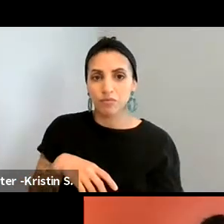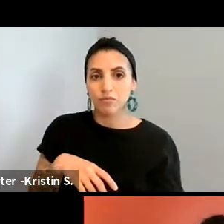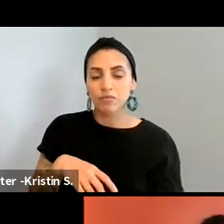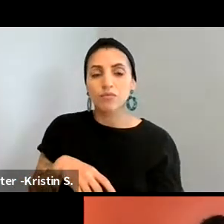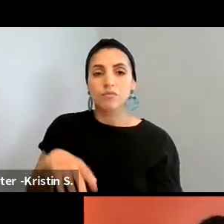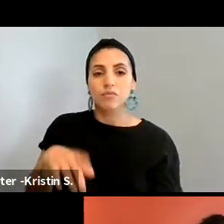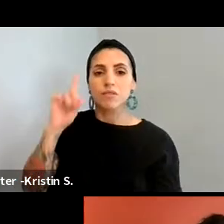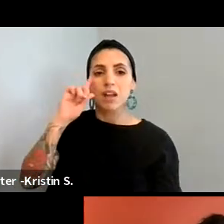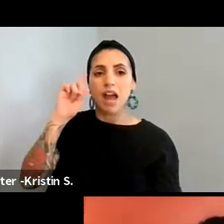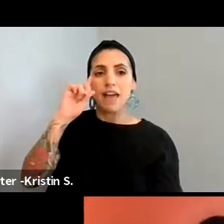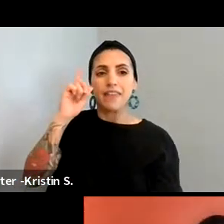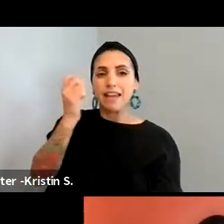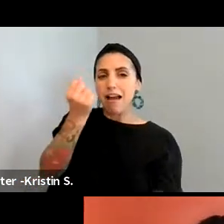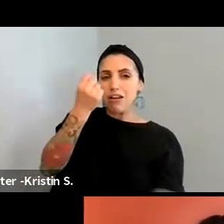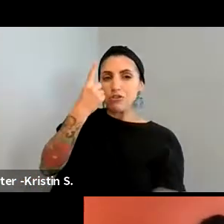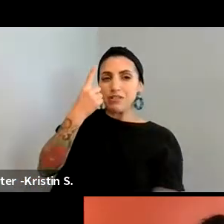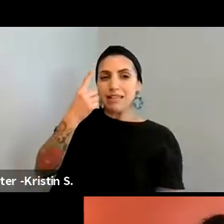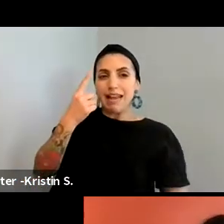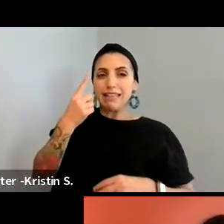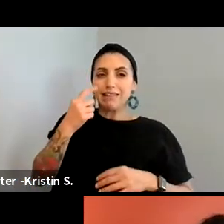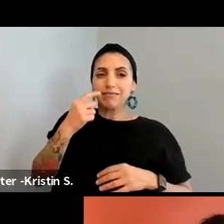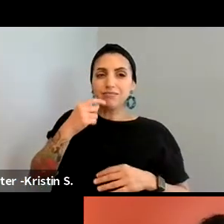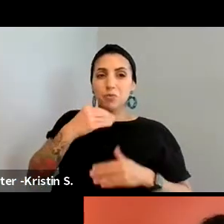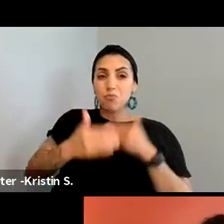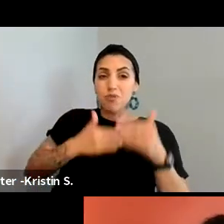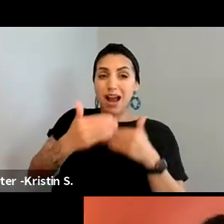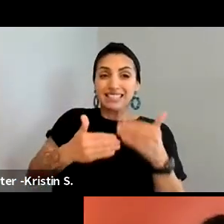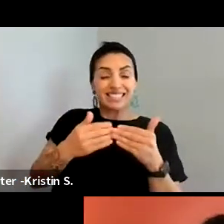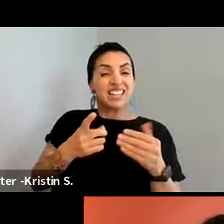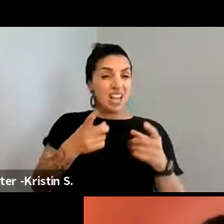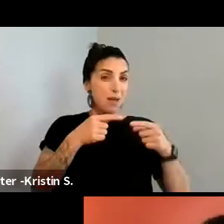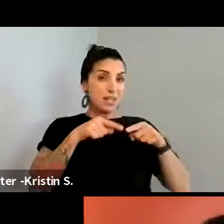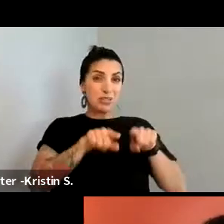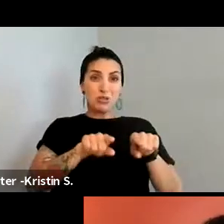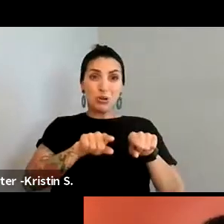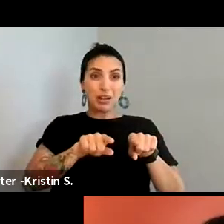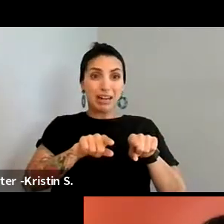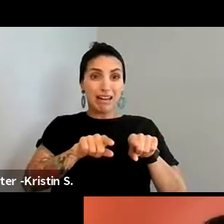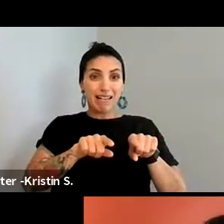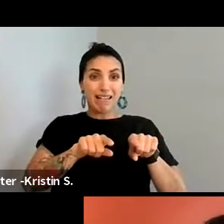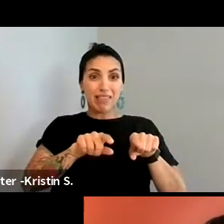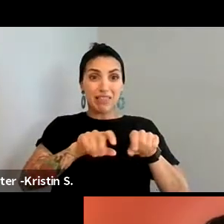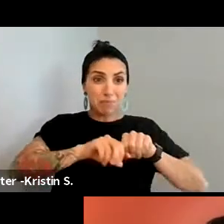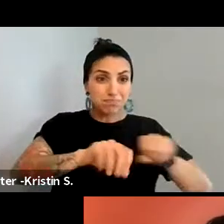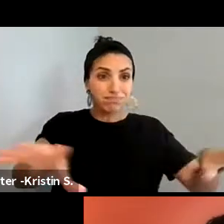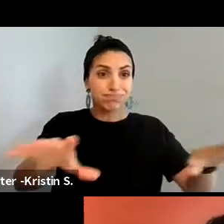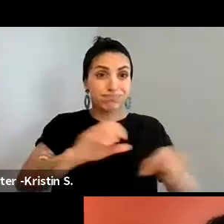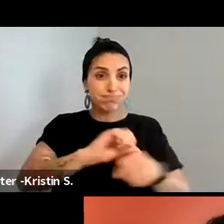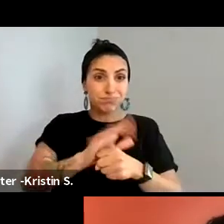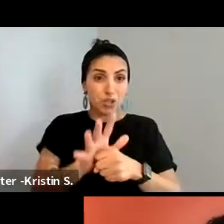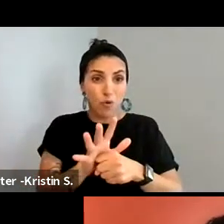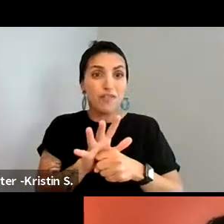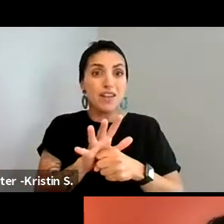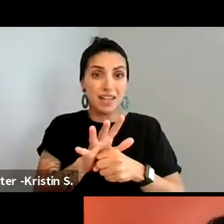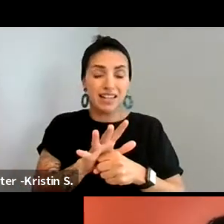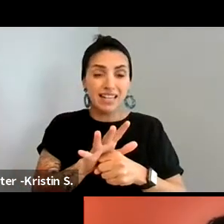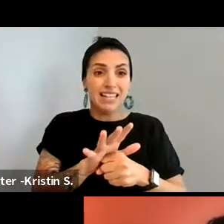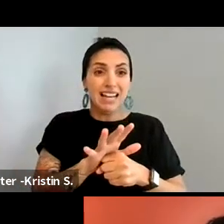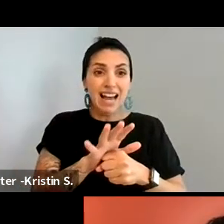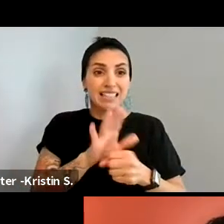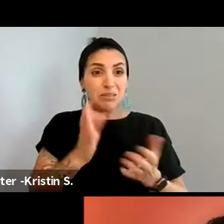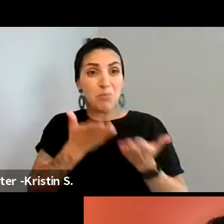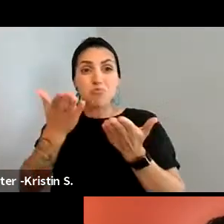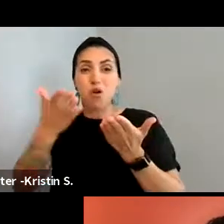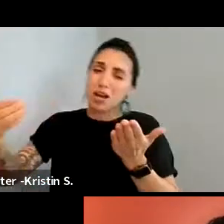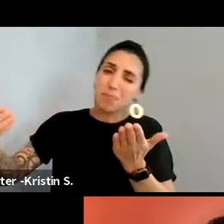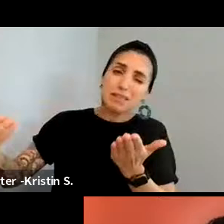process with the pandemic has introduced the new class. I mean, this is a perfect